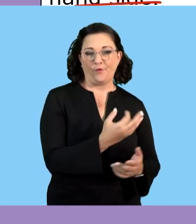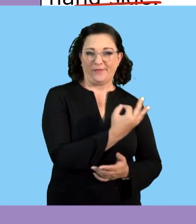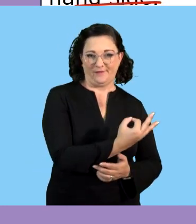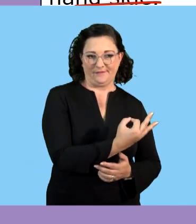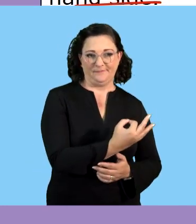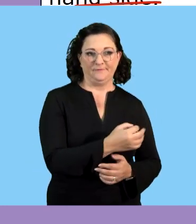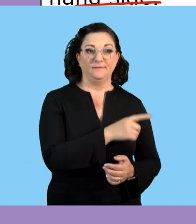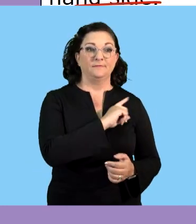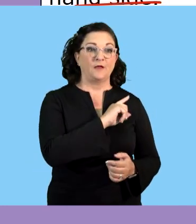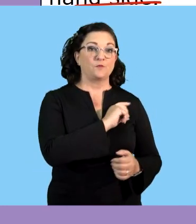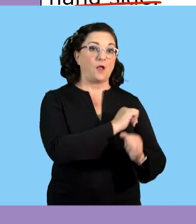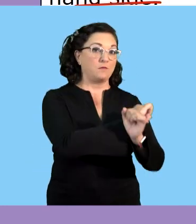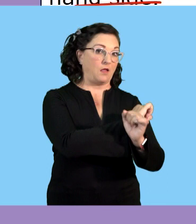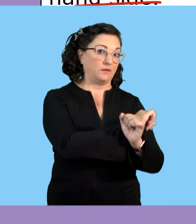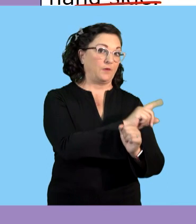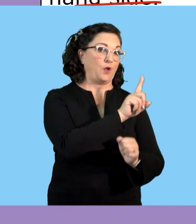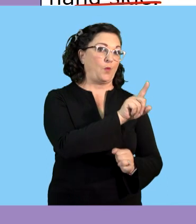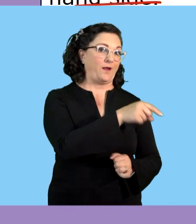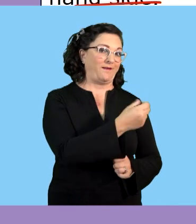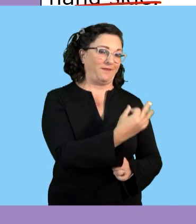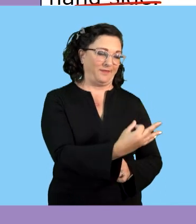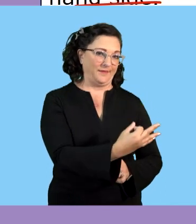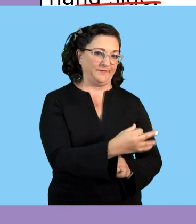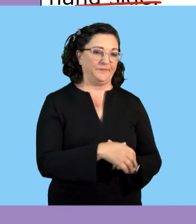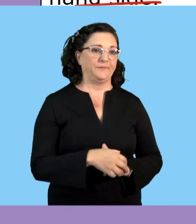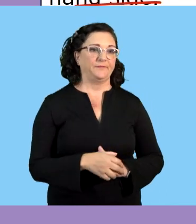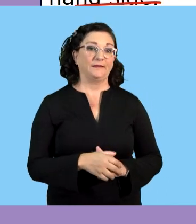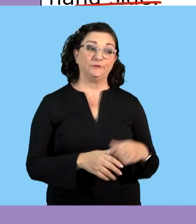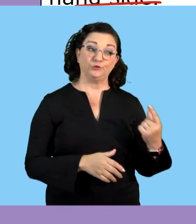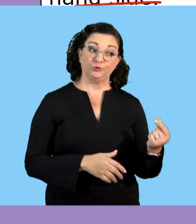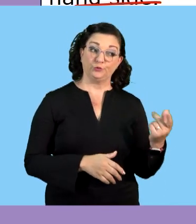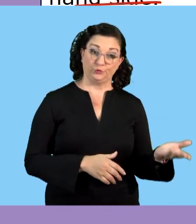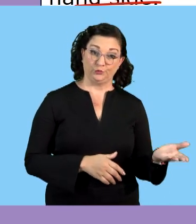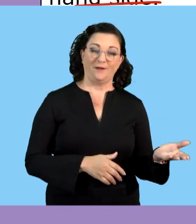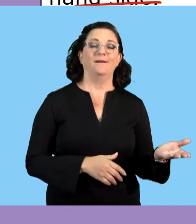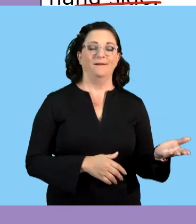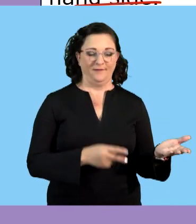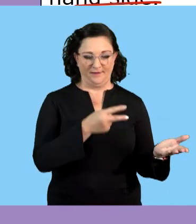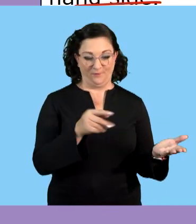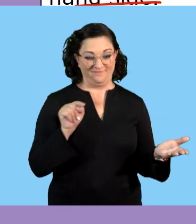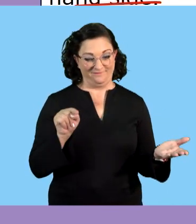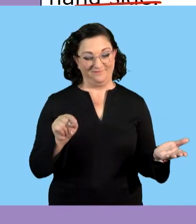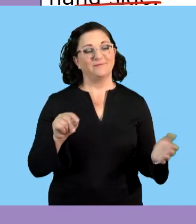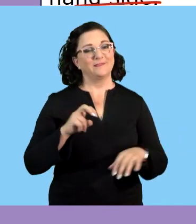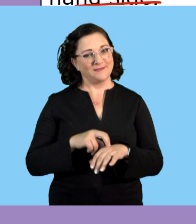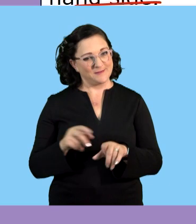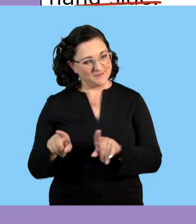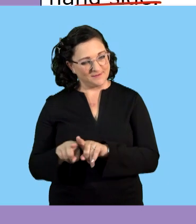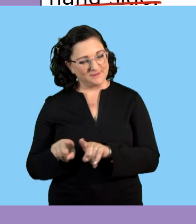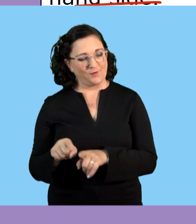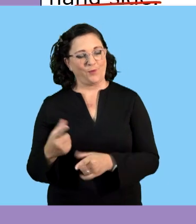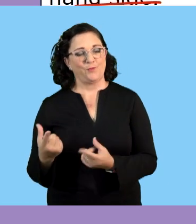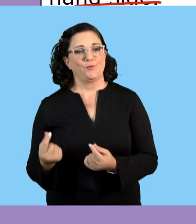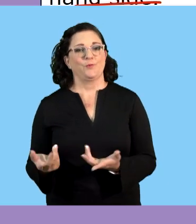to multiply by 1/3. And remember what I do on one side of the equation, I need to